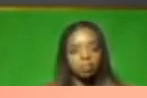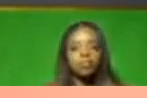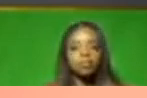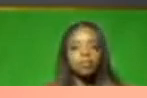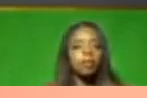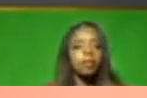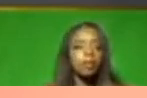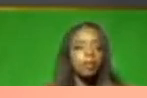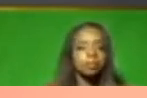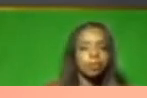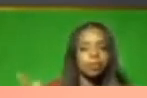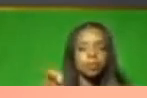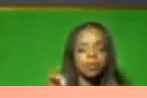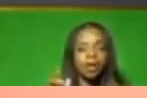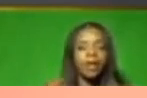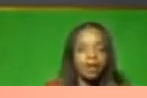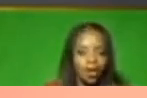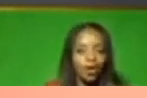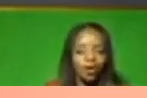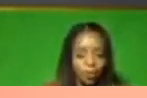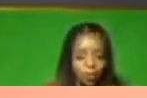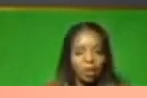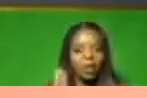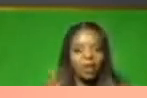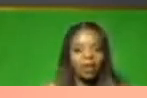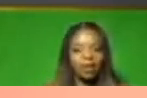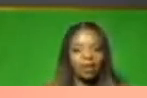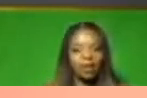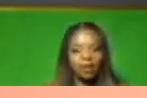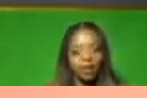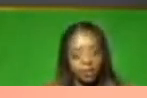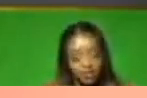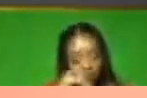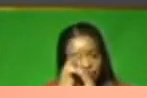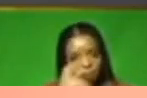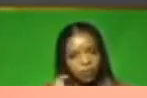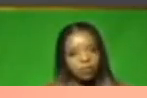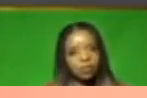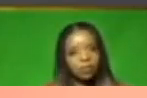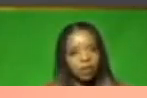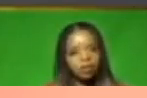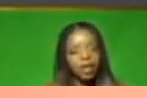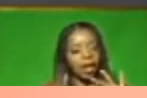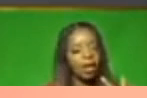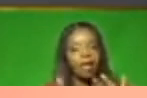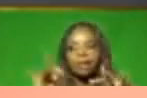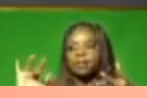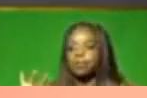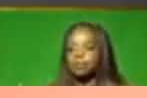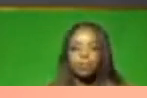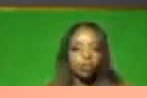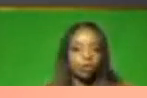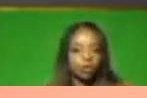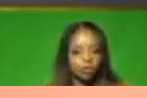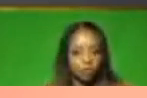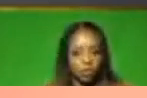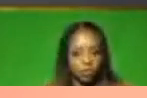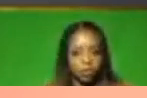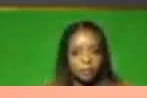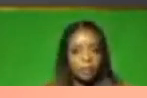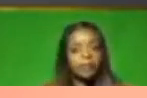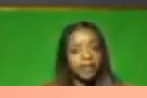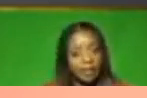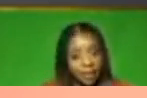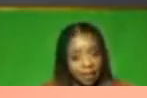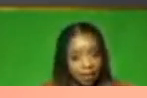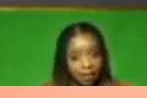economic growth with a focus on modernizing network industries. These reforms